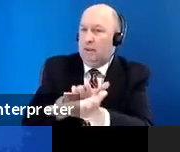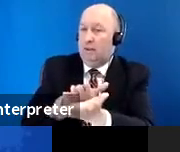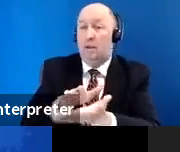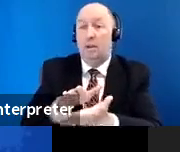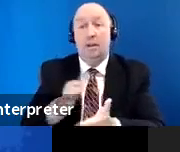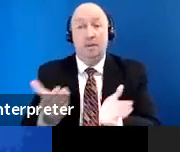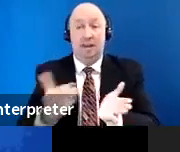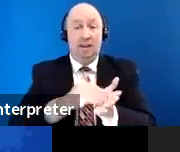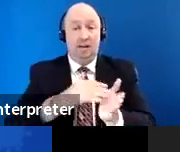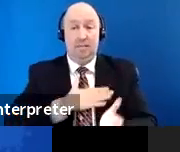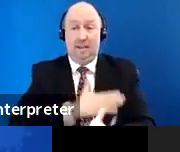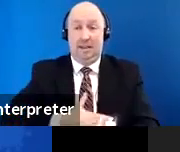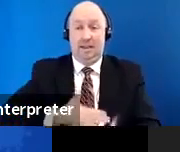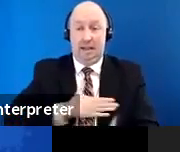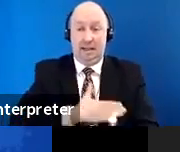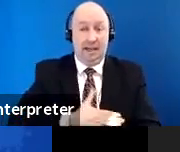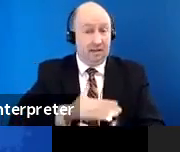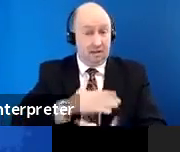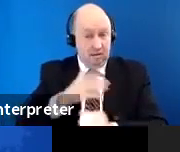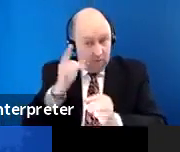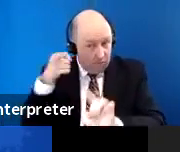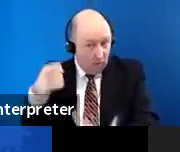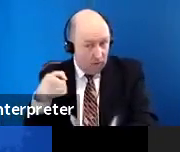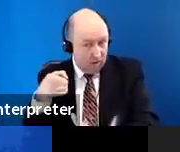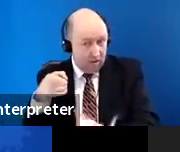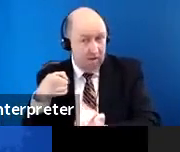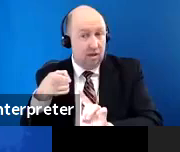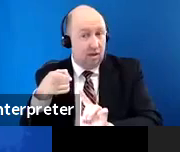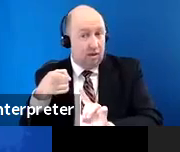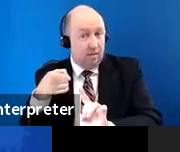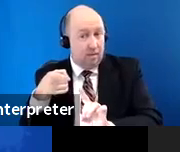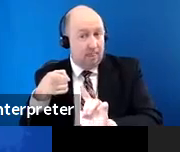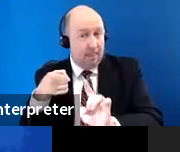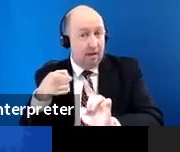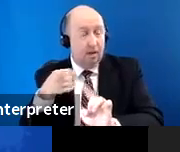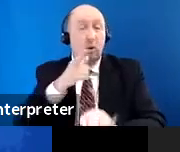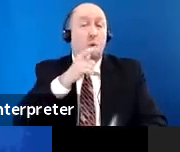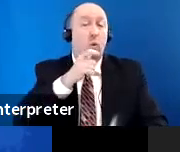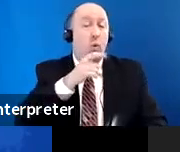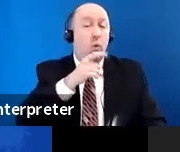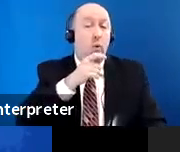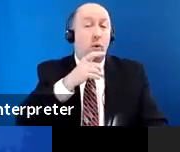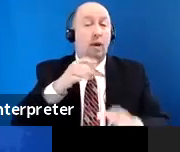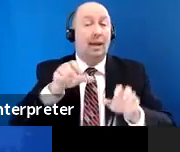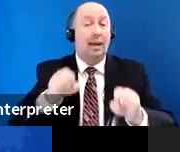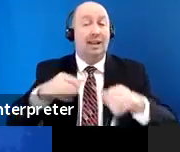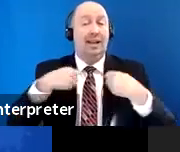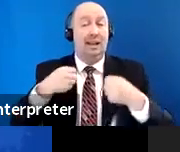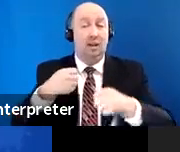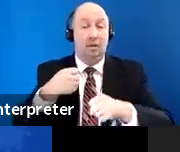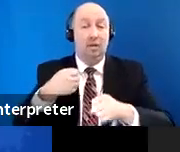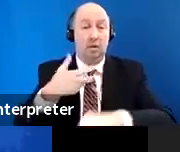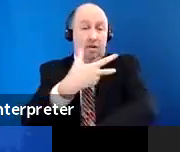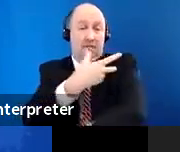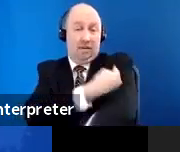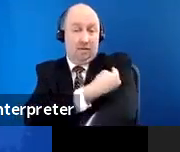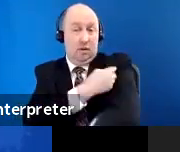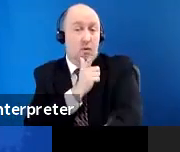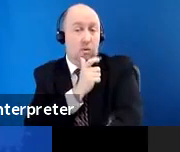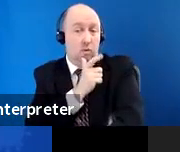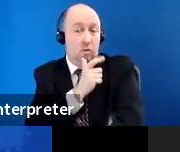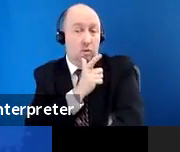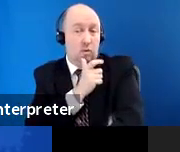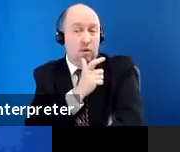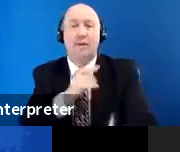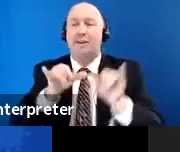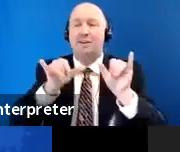time, the caveat here is that those who can receive the vaccine are those that want to remain